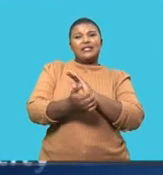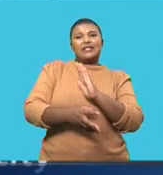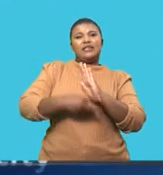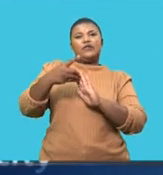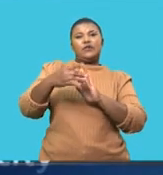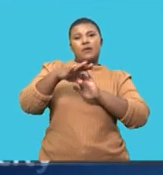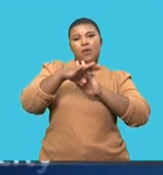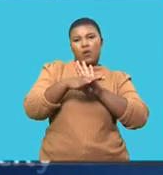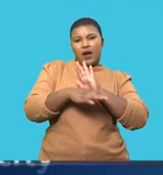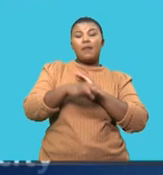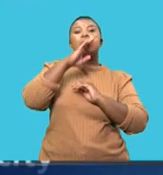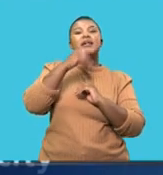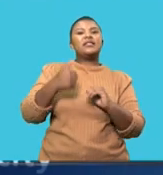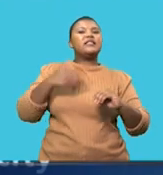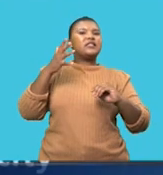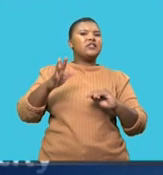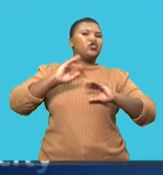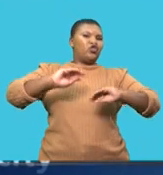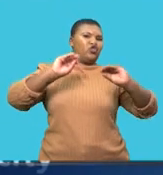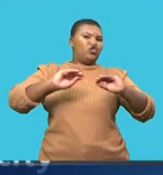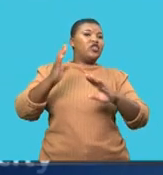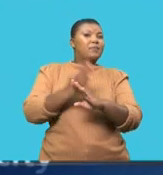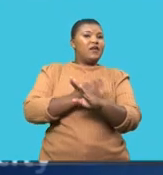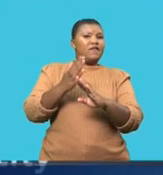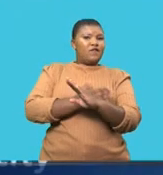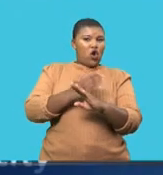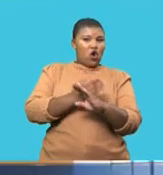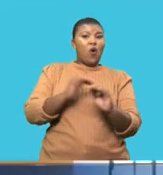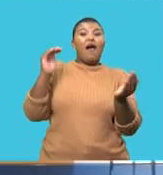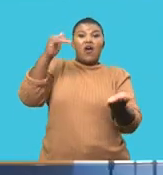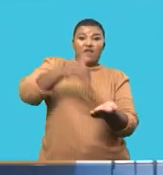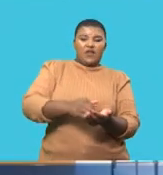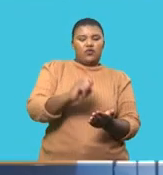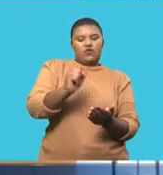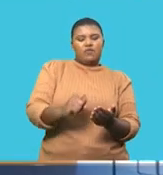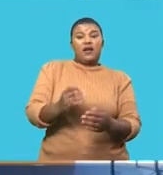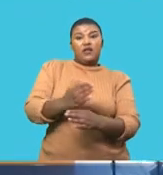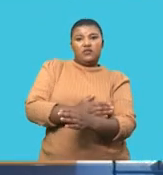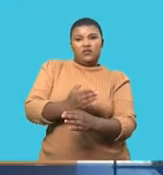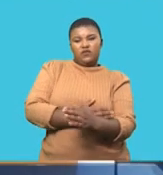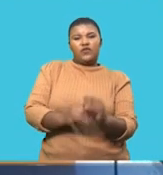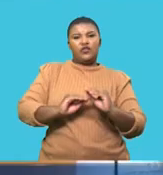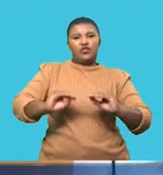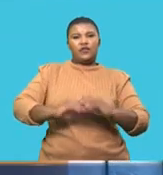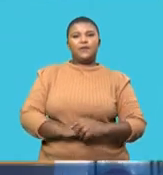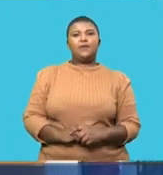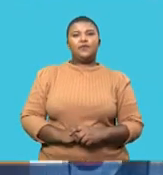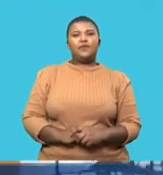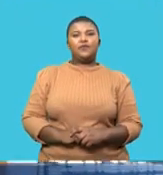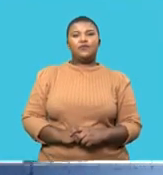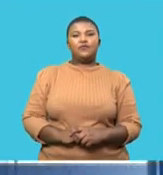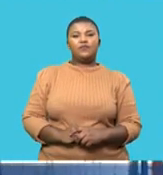program, where we'll be teaching you before you come and write. Tshwaku wetsa bolela gore baagi